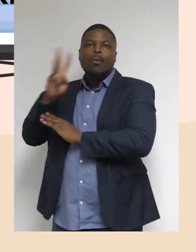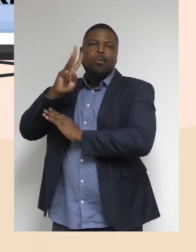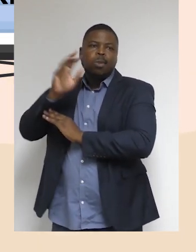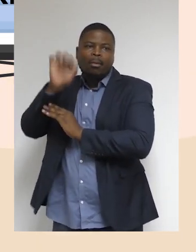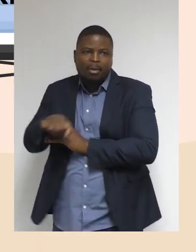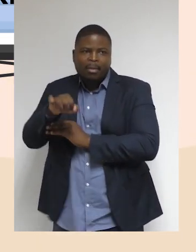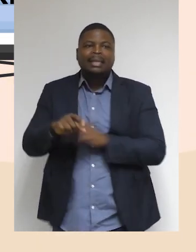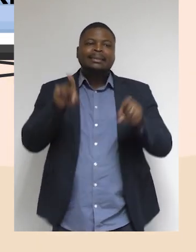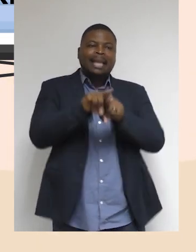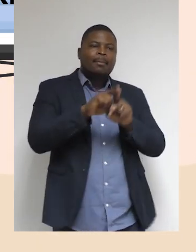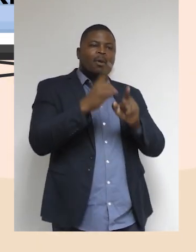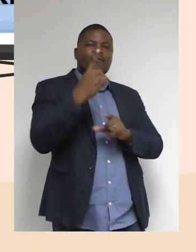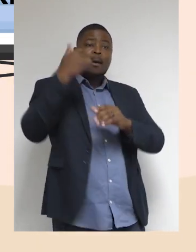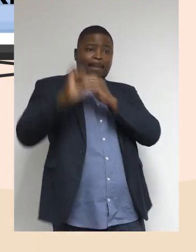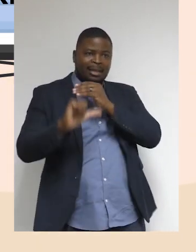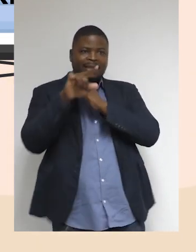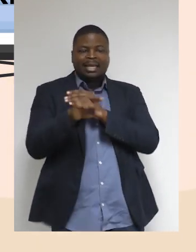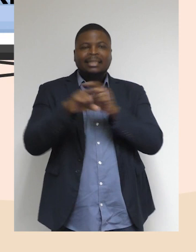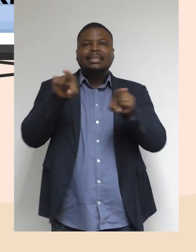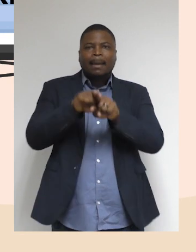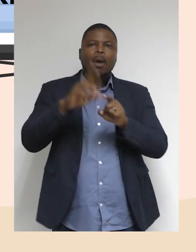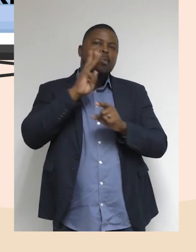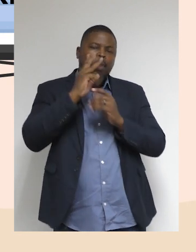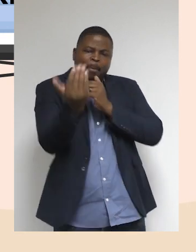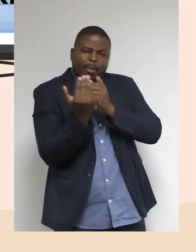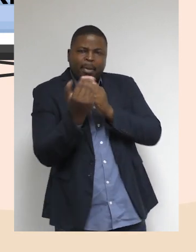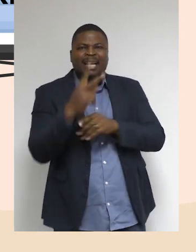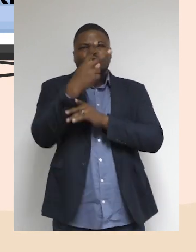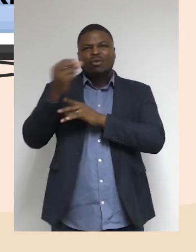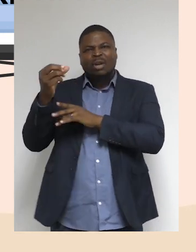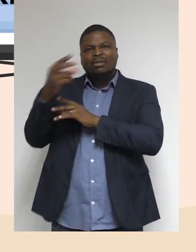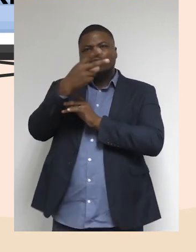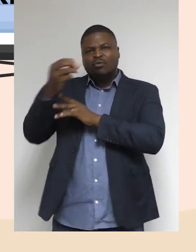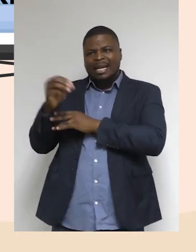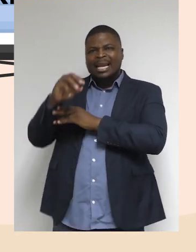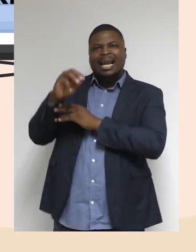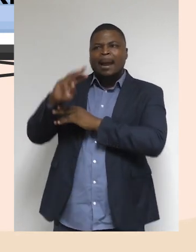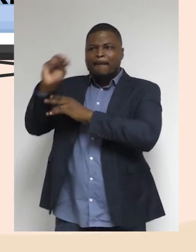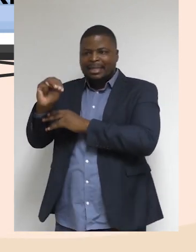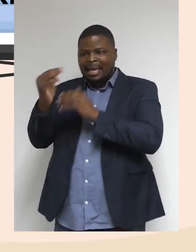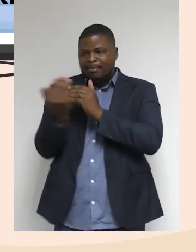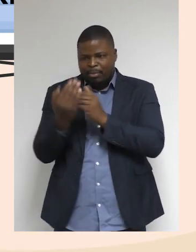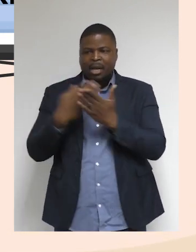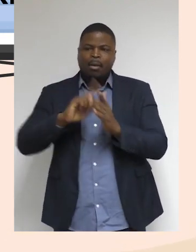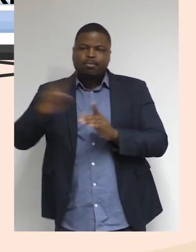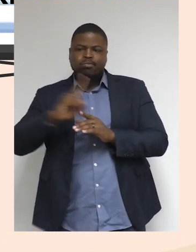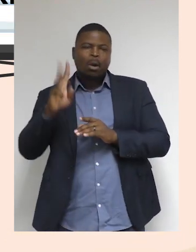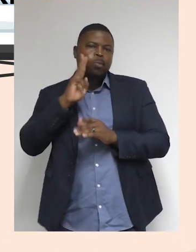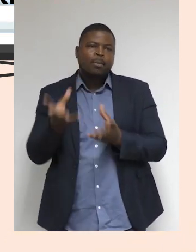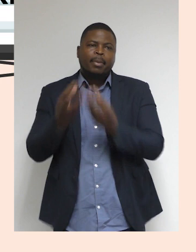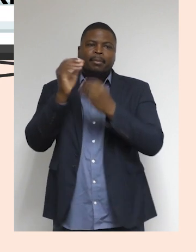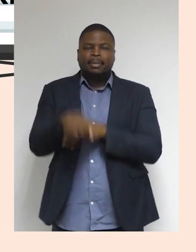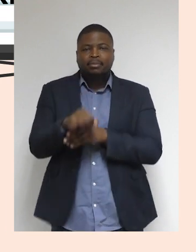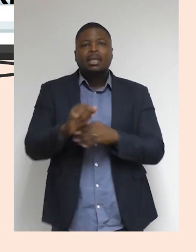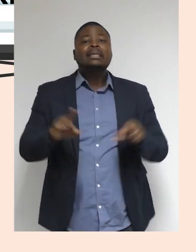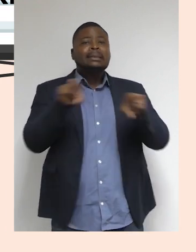of a household and must be safe for human consumption. The law also provides that no consumer may be without water